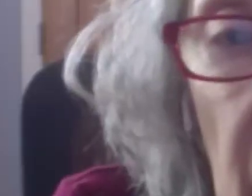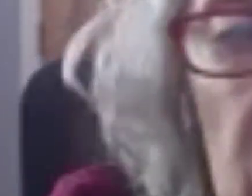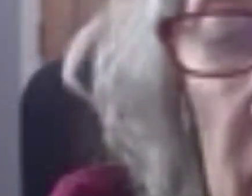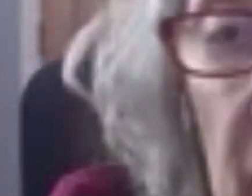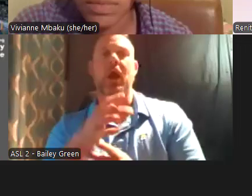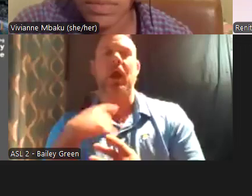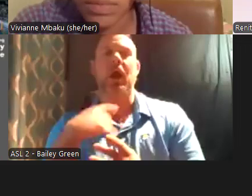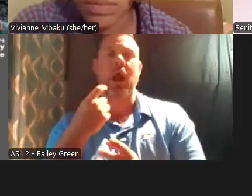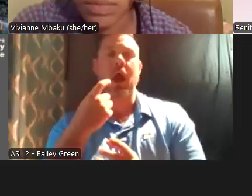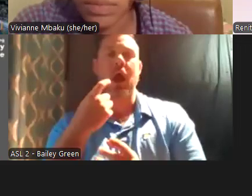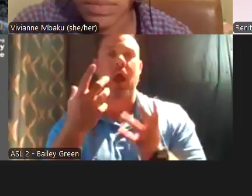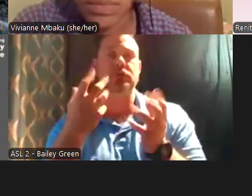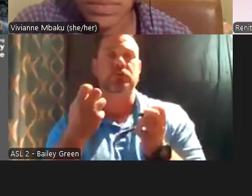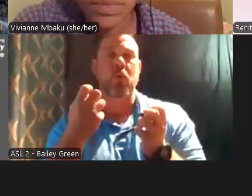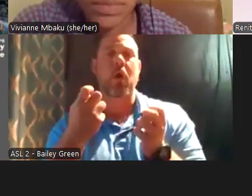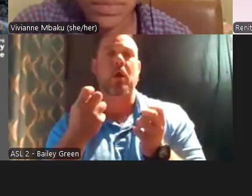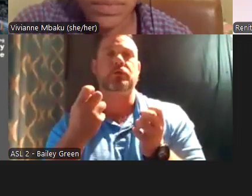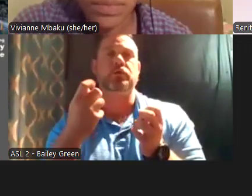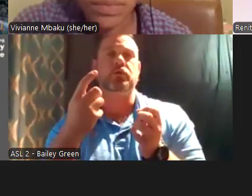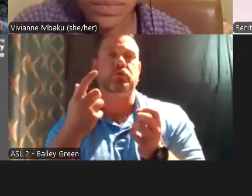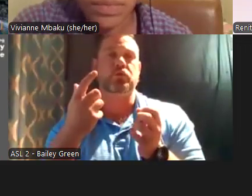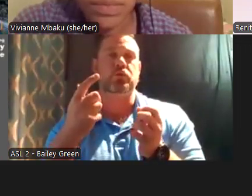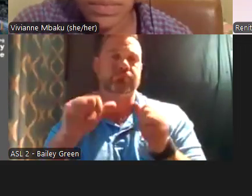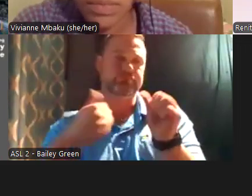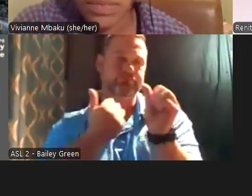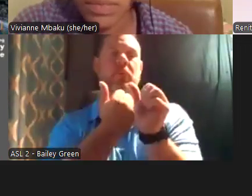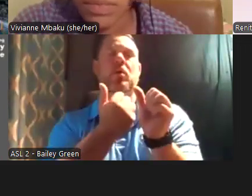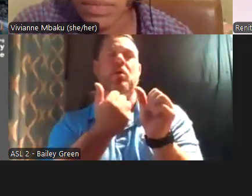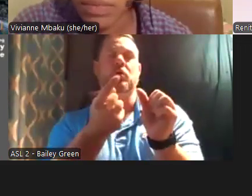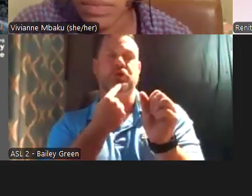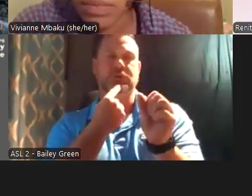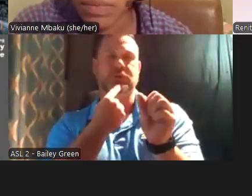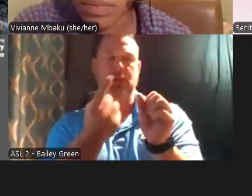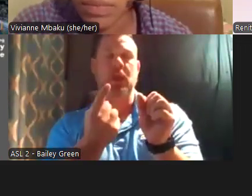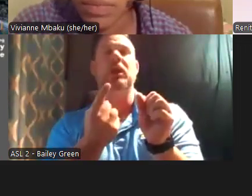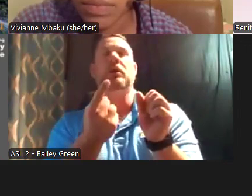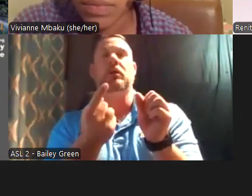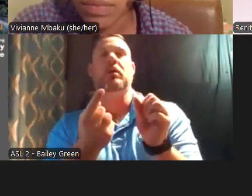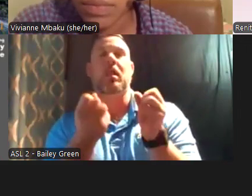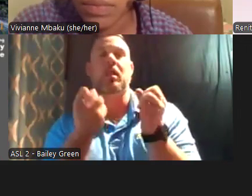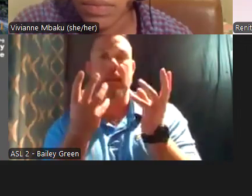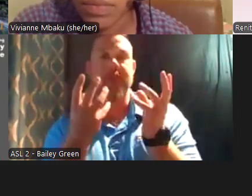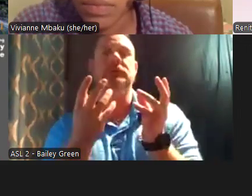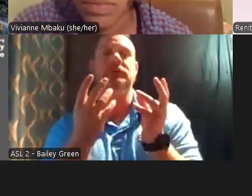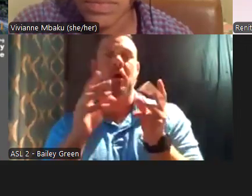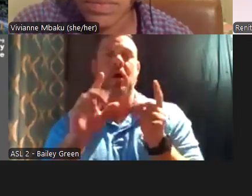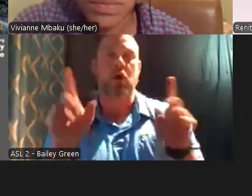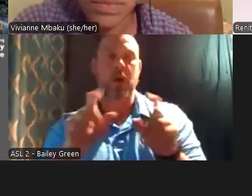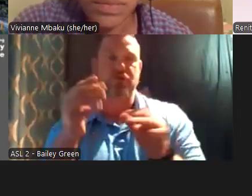I just wanted to kind of piggyback on what you're saying, and I think a lot of it is a question of awareness.